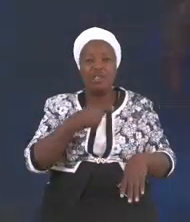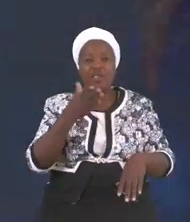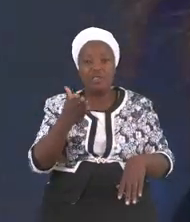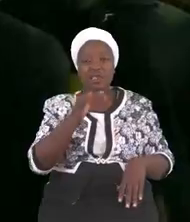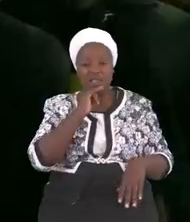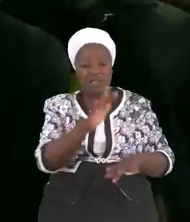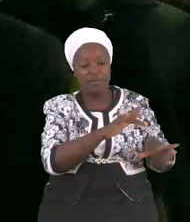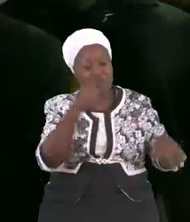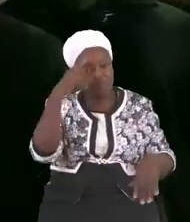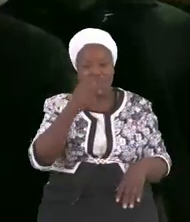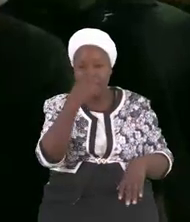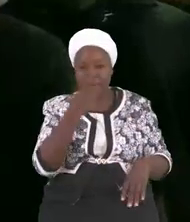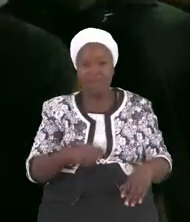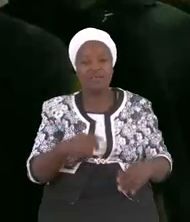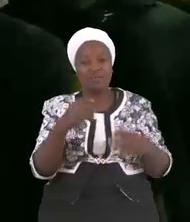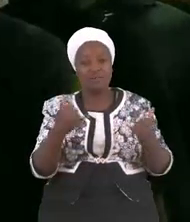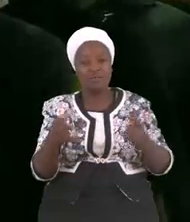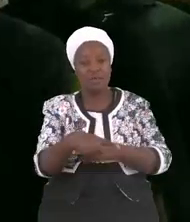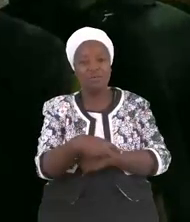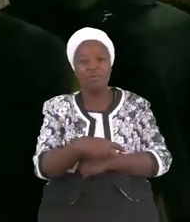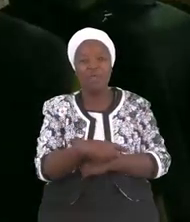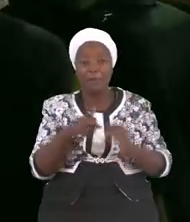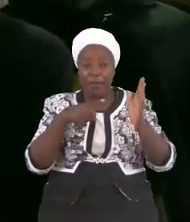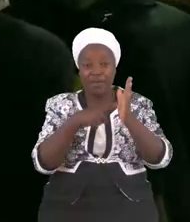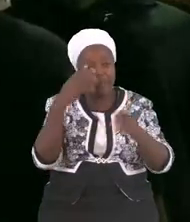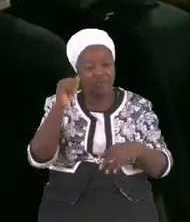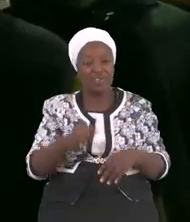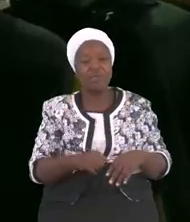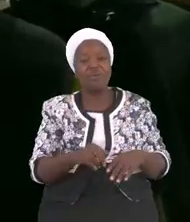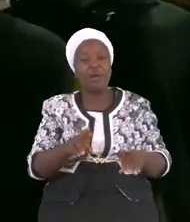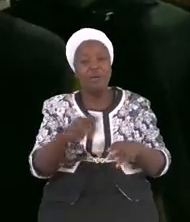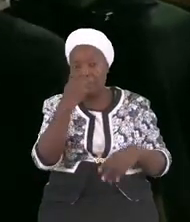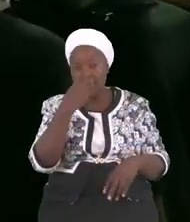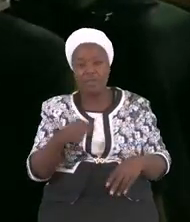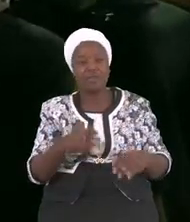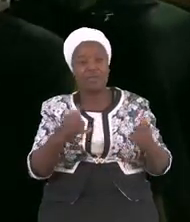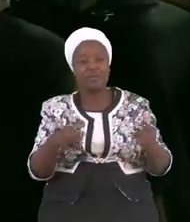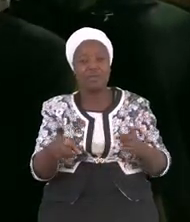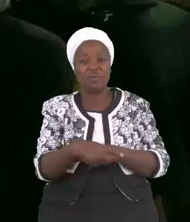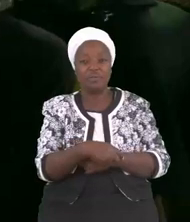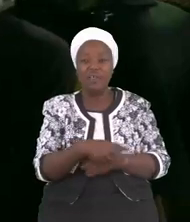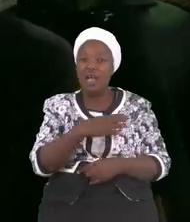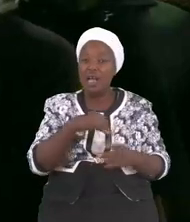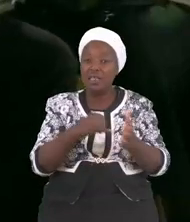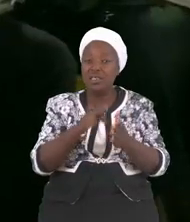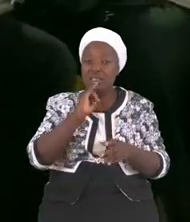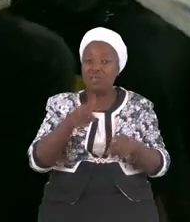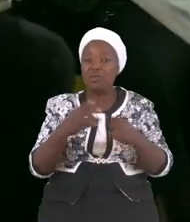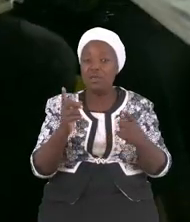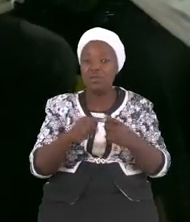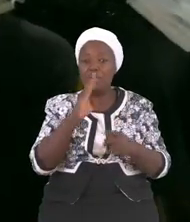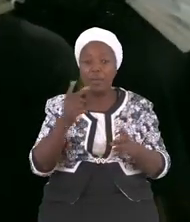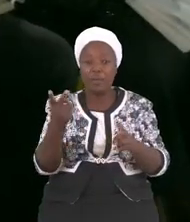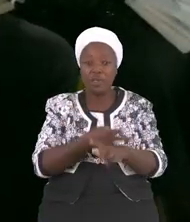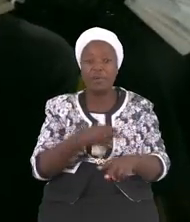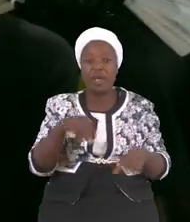today. Manifestation for the blind today. And it is going to be multiplied in